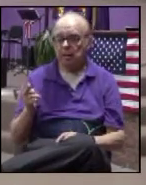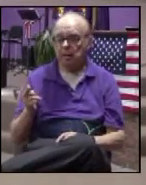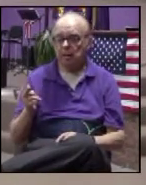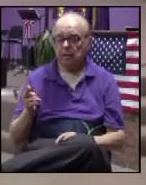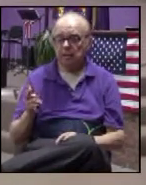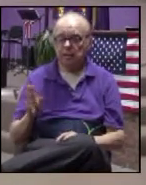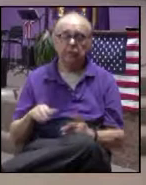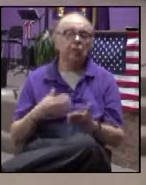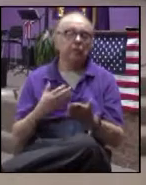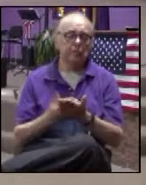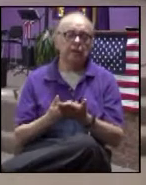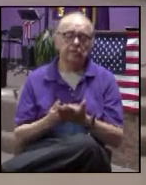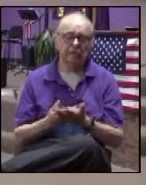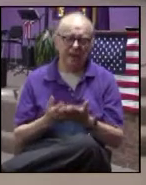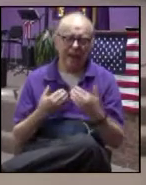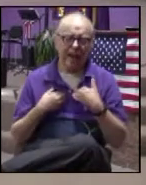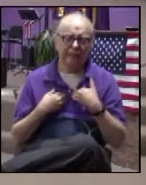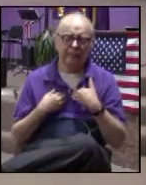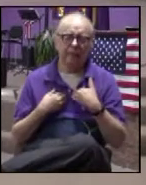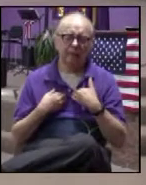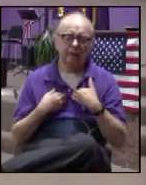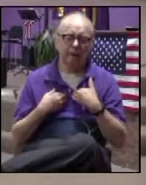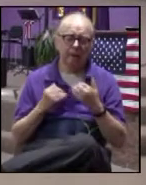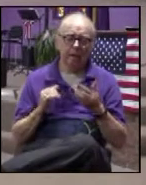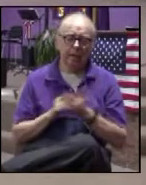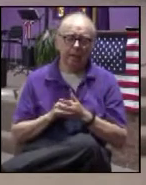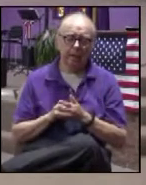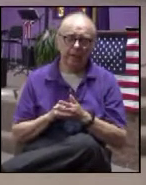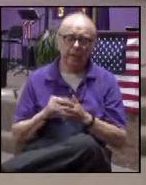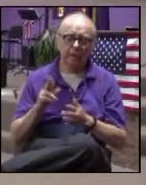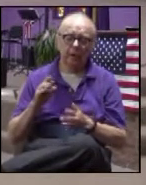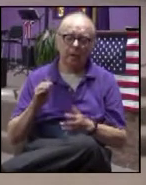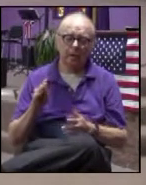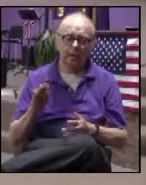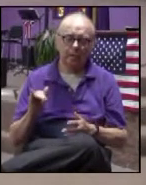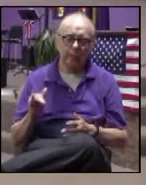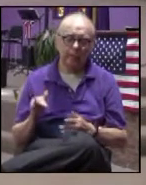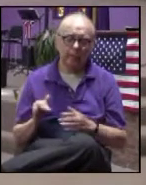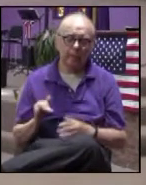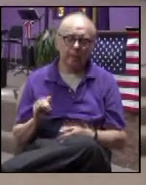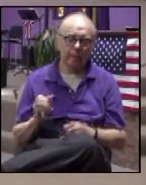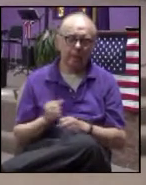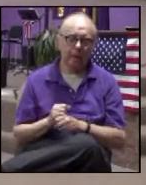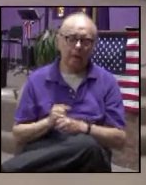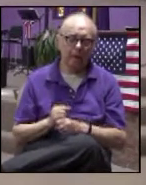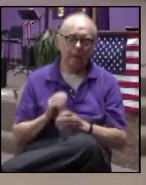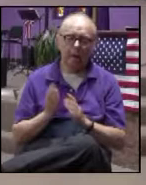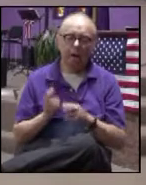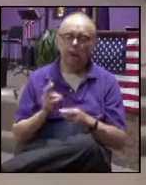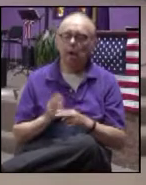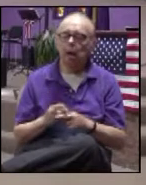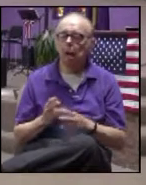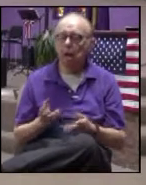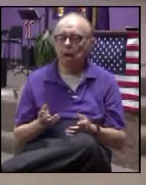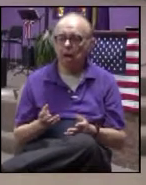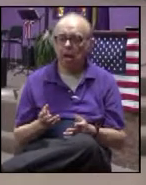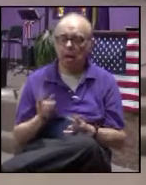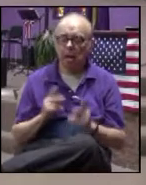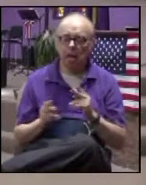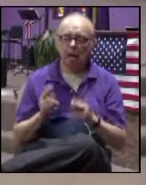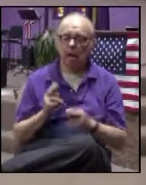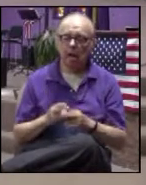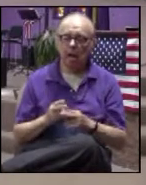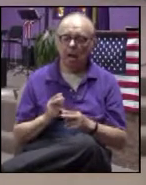ever have. And this rabbi got to be called, the people